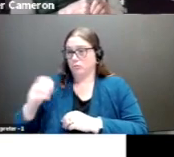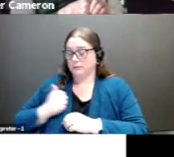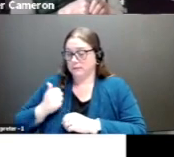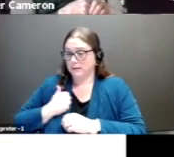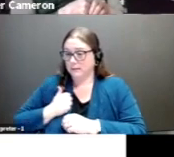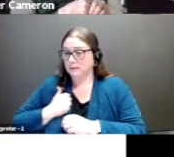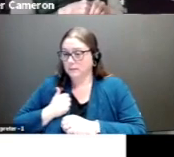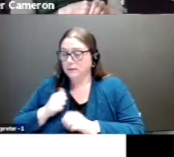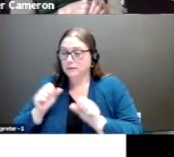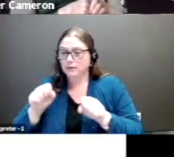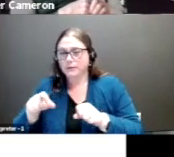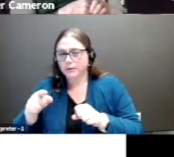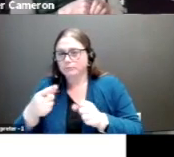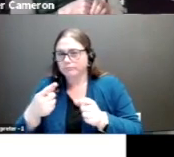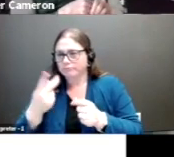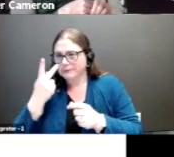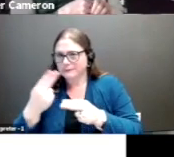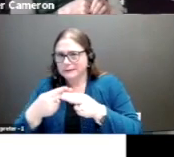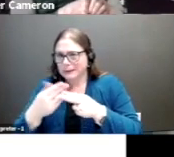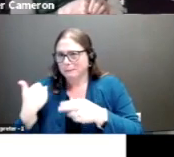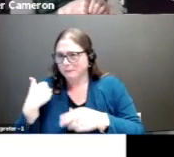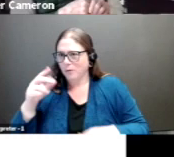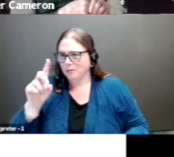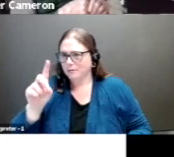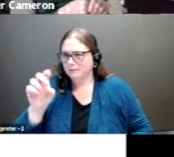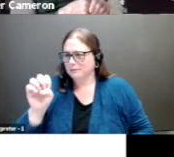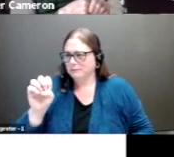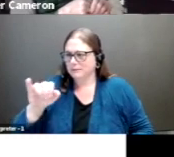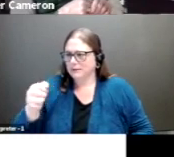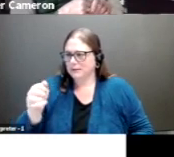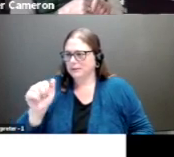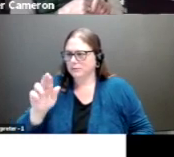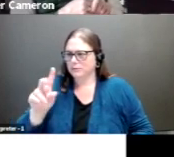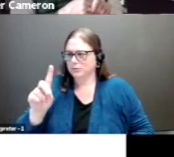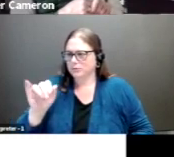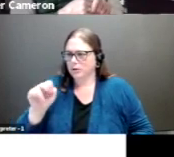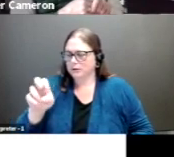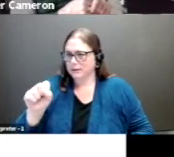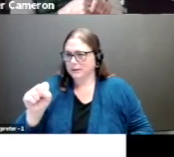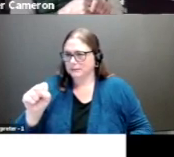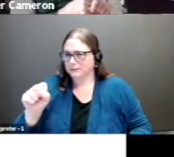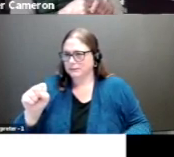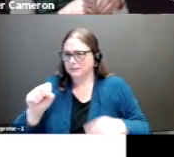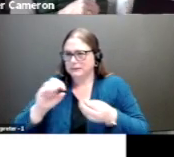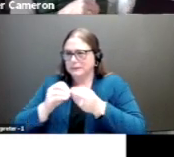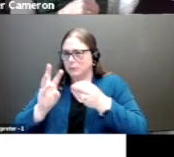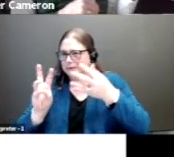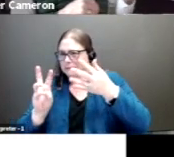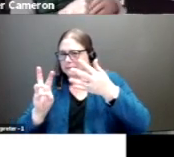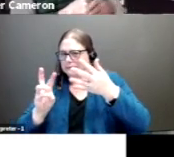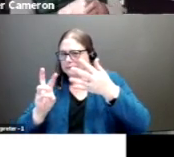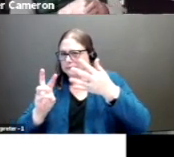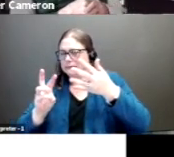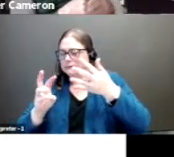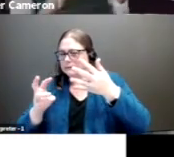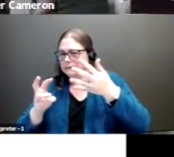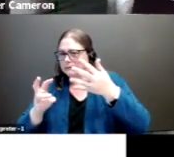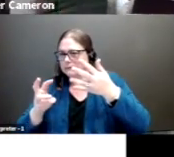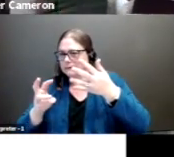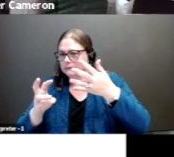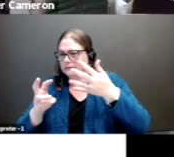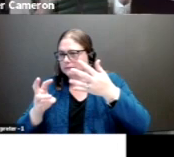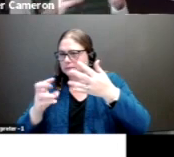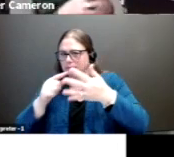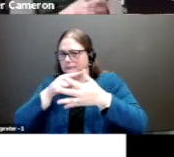probably have heard of Desjardins. It's the 6th largest financial institution after the 5